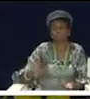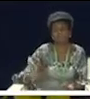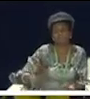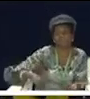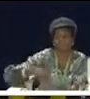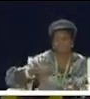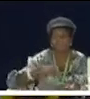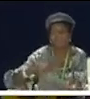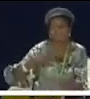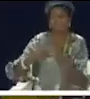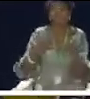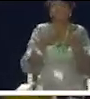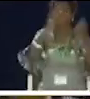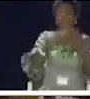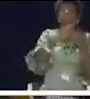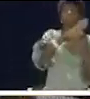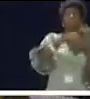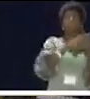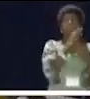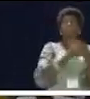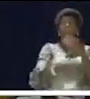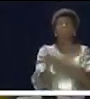You're going to cry to the Almighty God